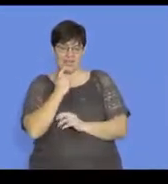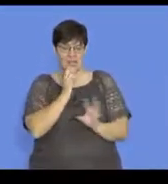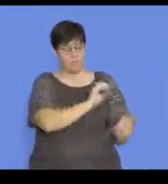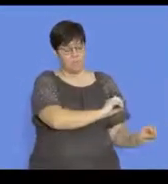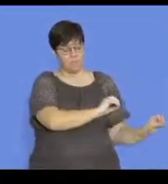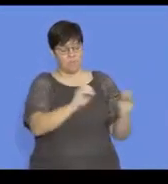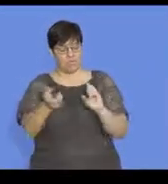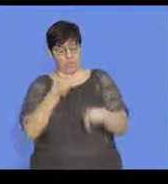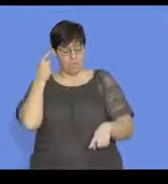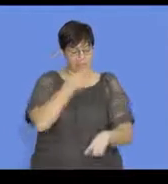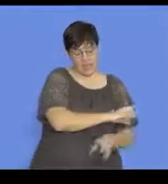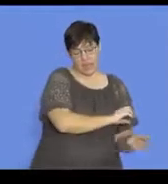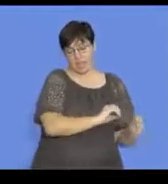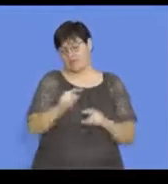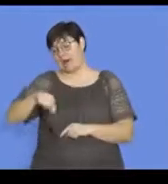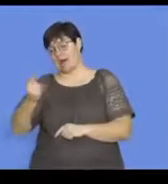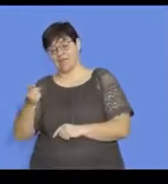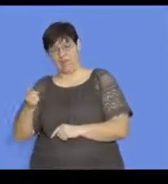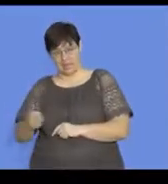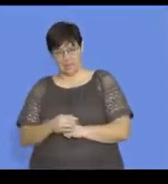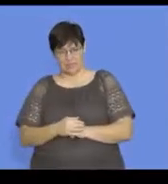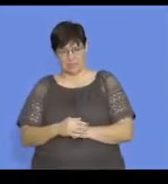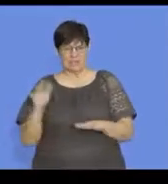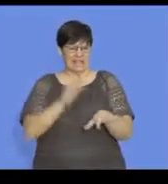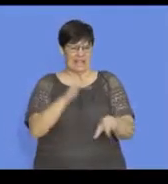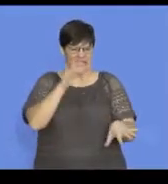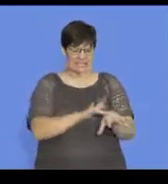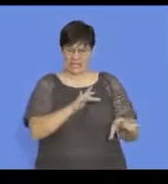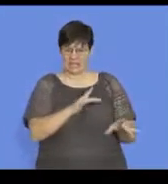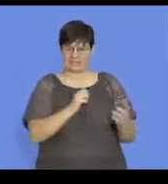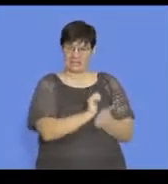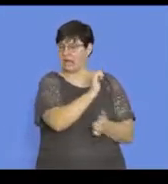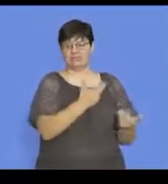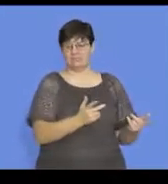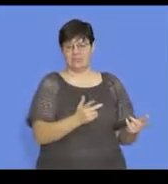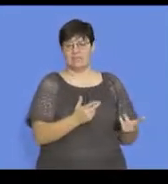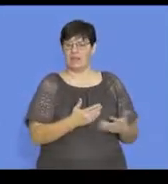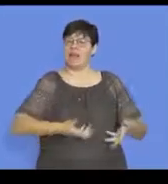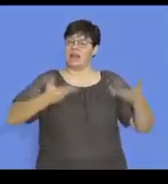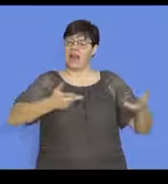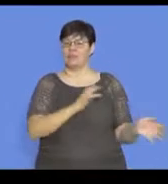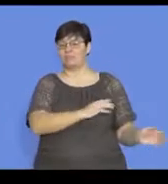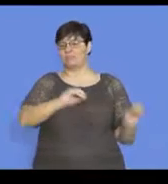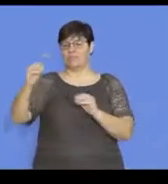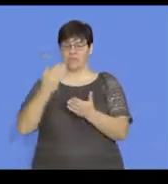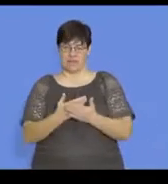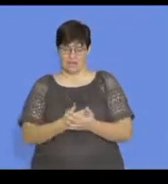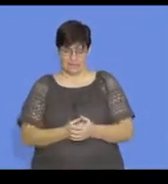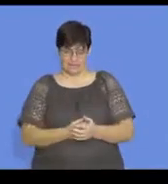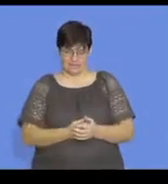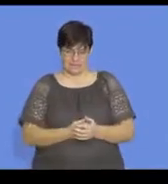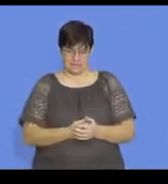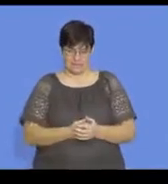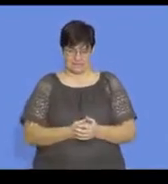the pollen rather than it was sticky and it's stuck together. Okay, now